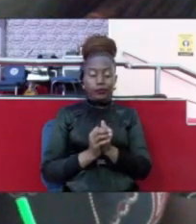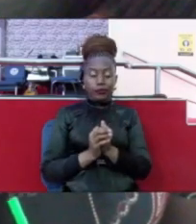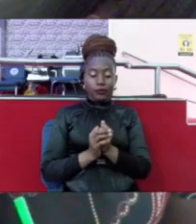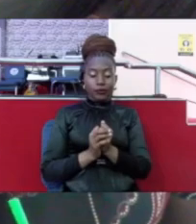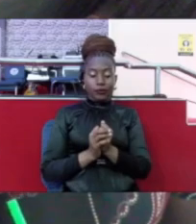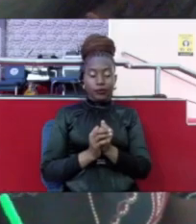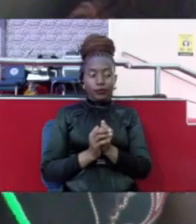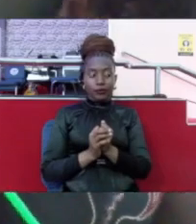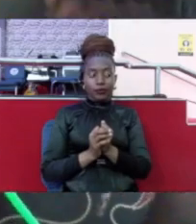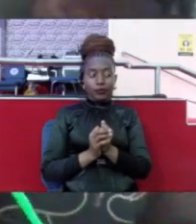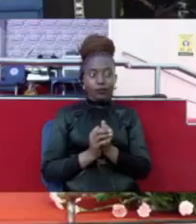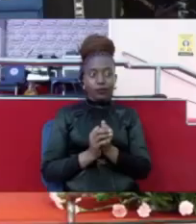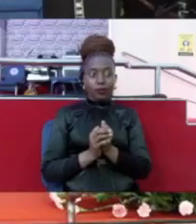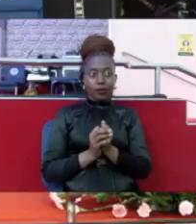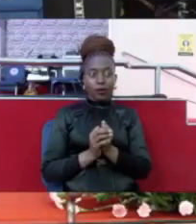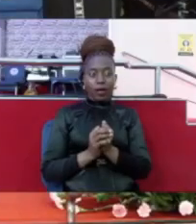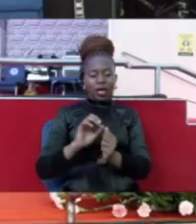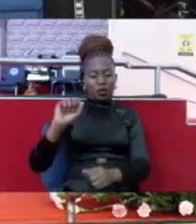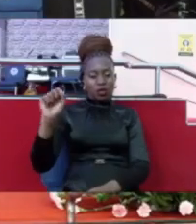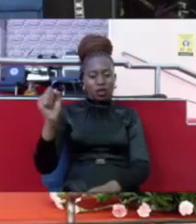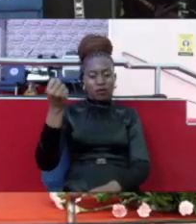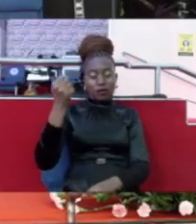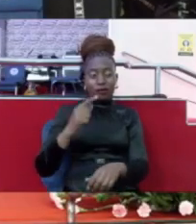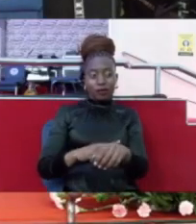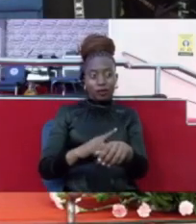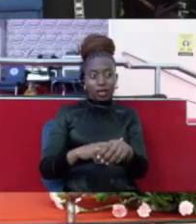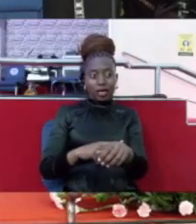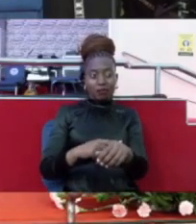And it was the fifth time that I had had malaria.